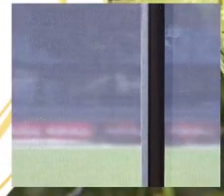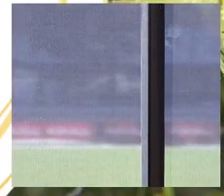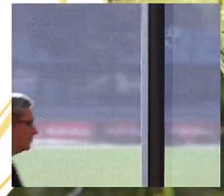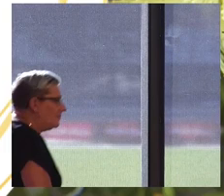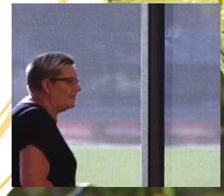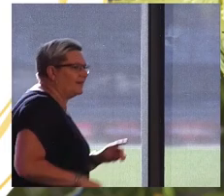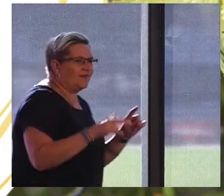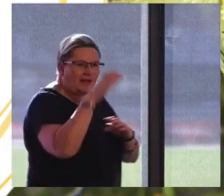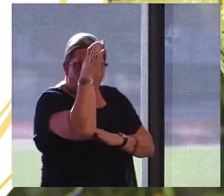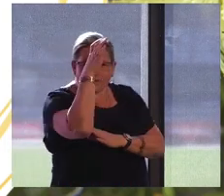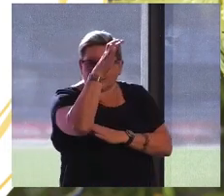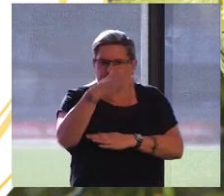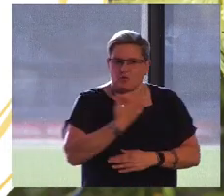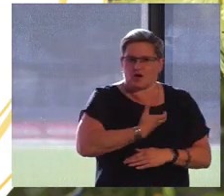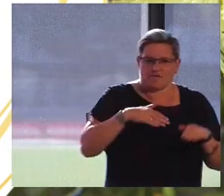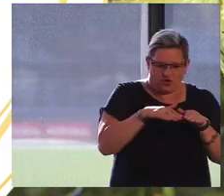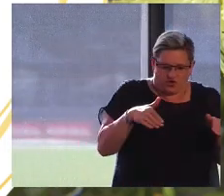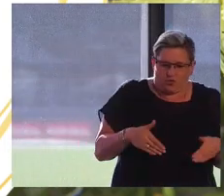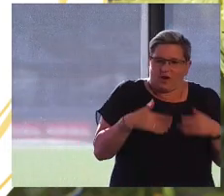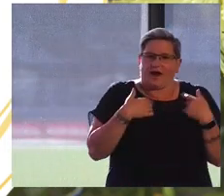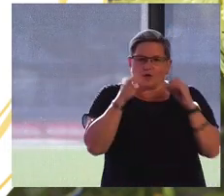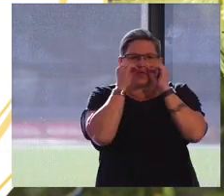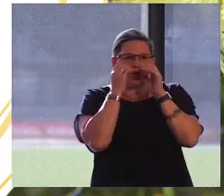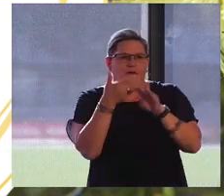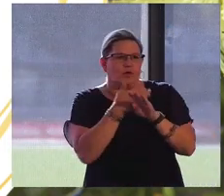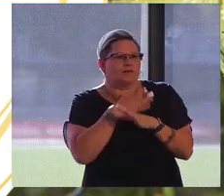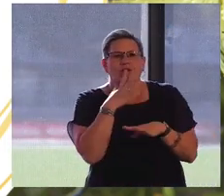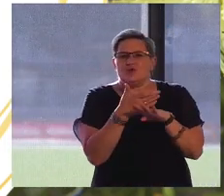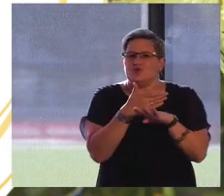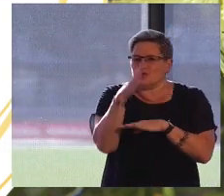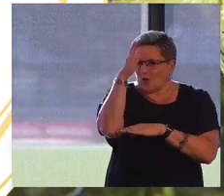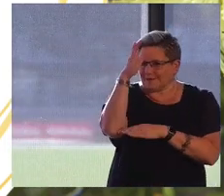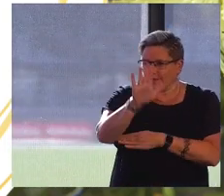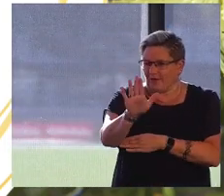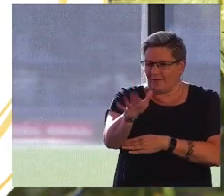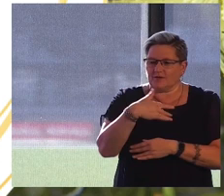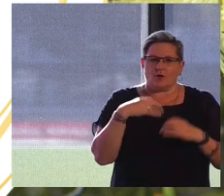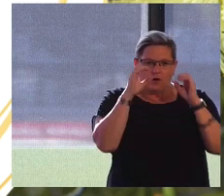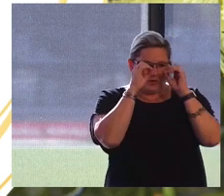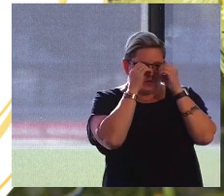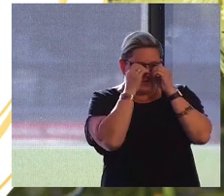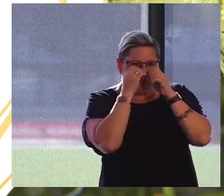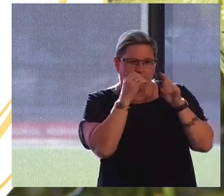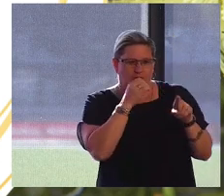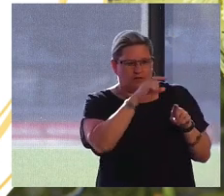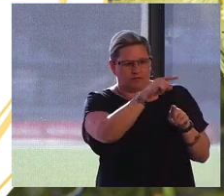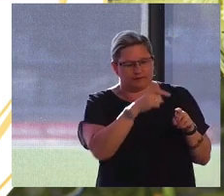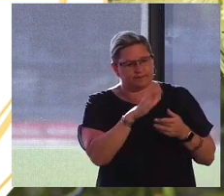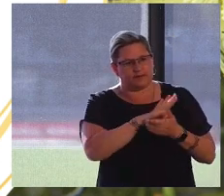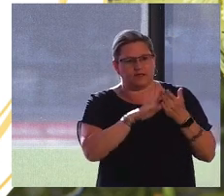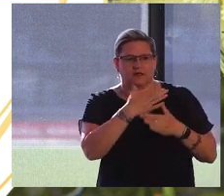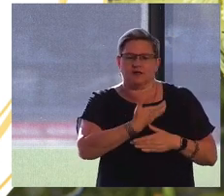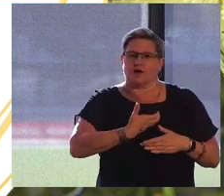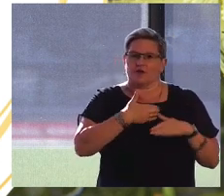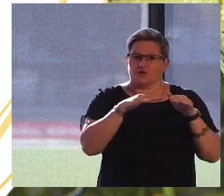this is quite a common concept. You've probably come up with it before in your work. And I Googled, you know, stretch zone. And I got this image from